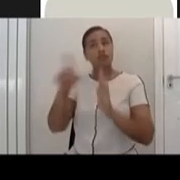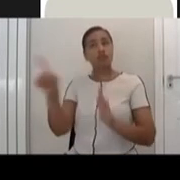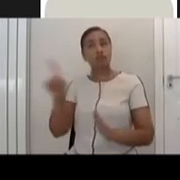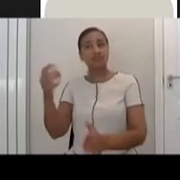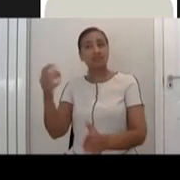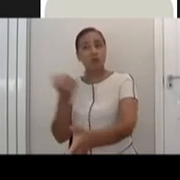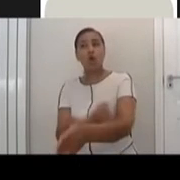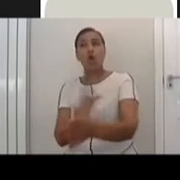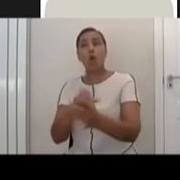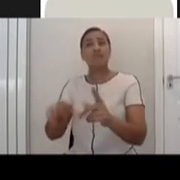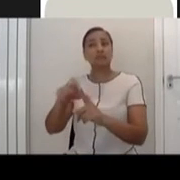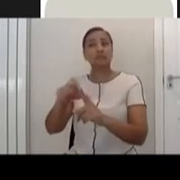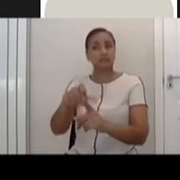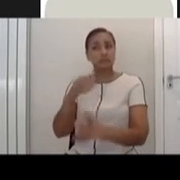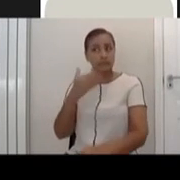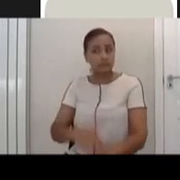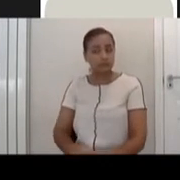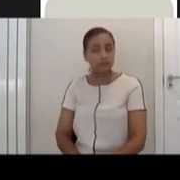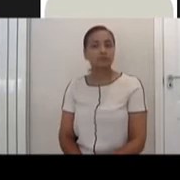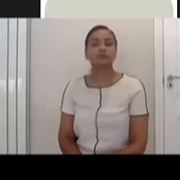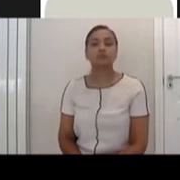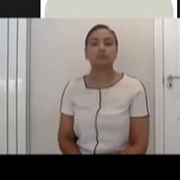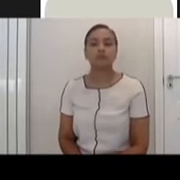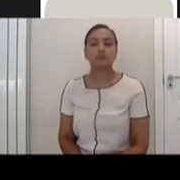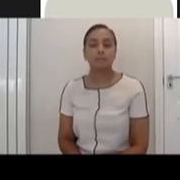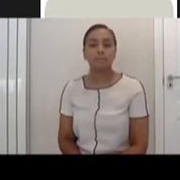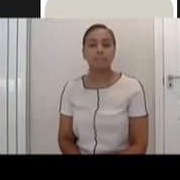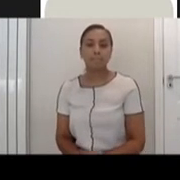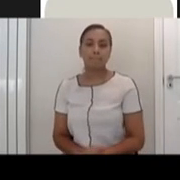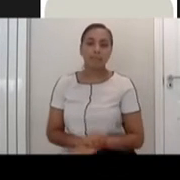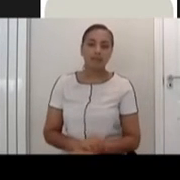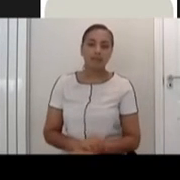vaccine? So